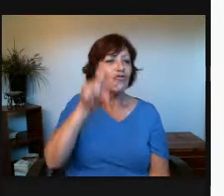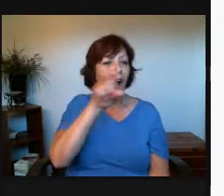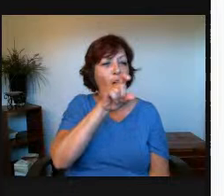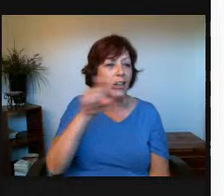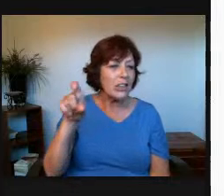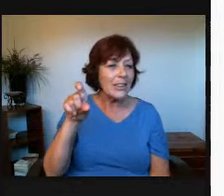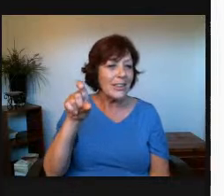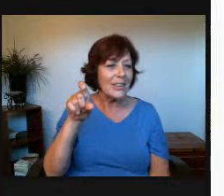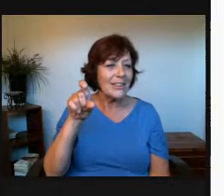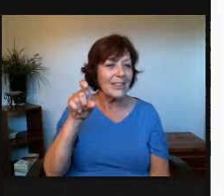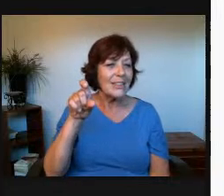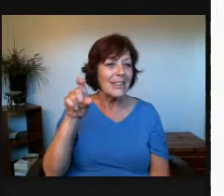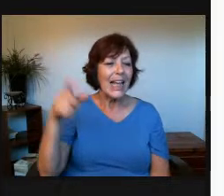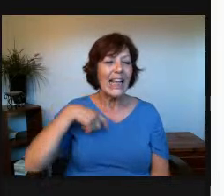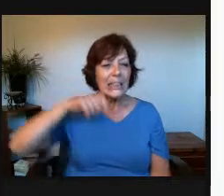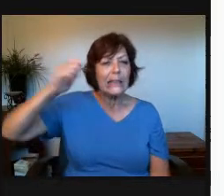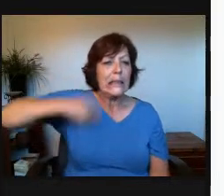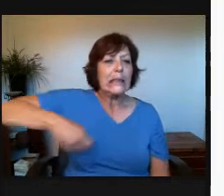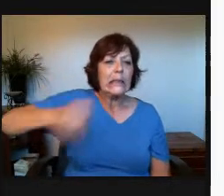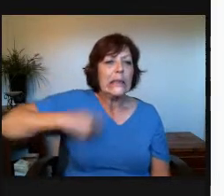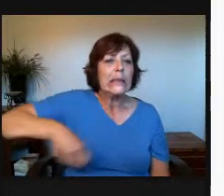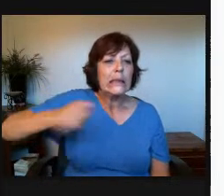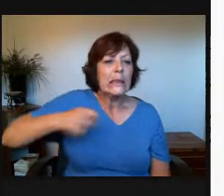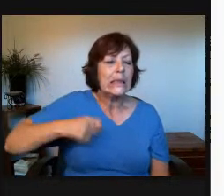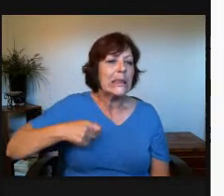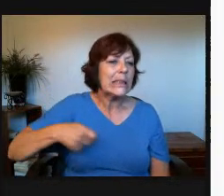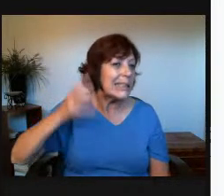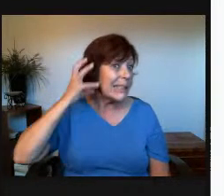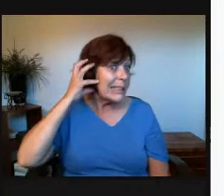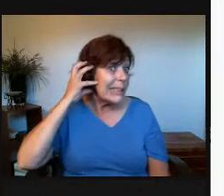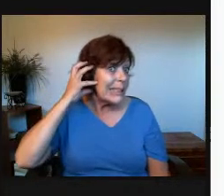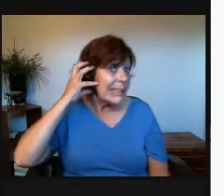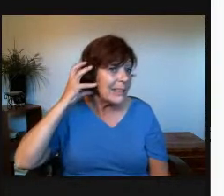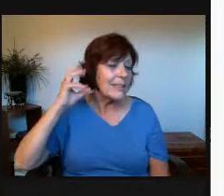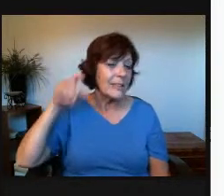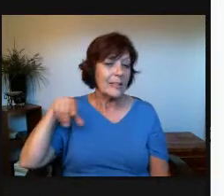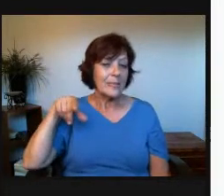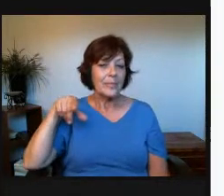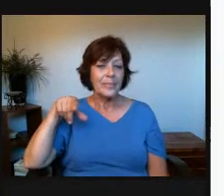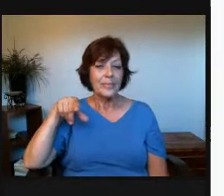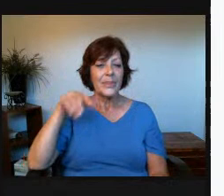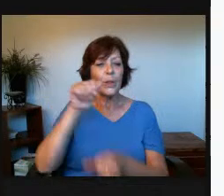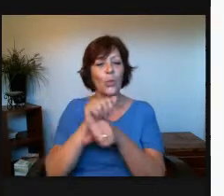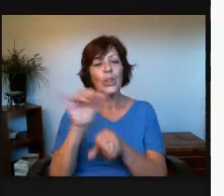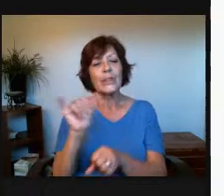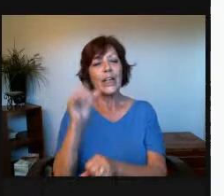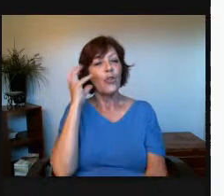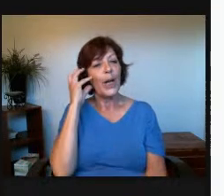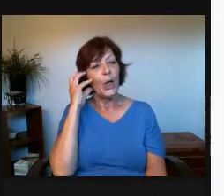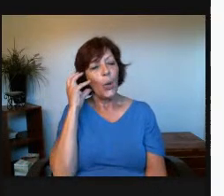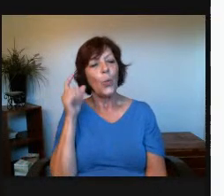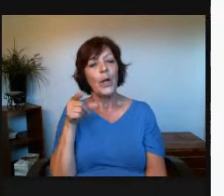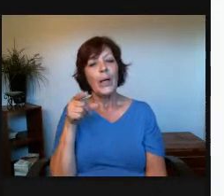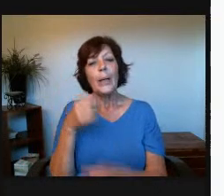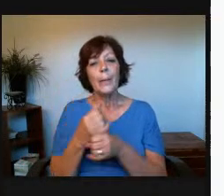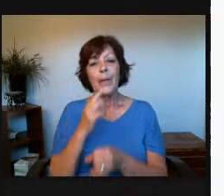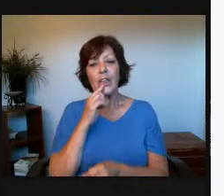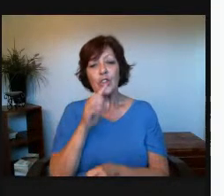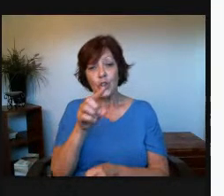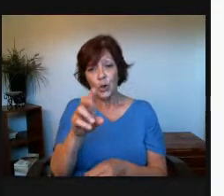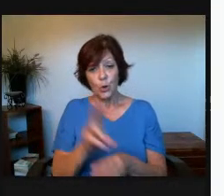And it has a little crank on it, and you can crank it up, and it works as a radio. Please make sure that you